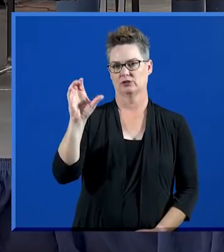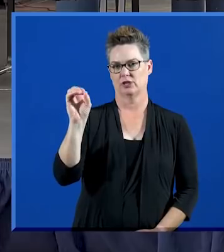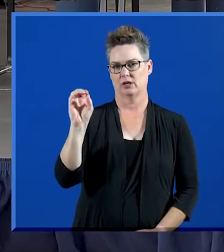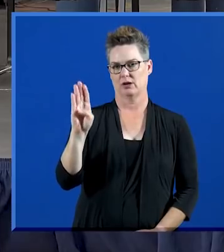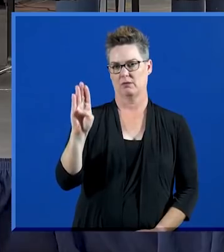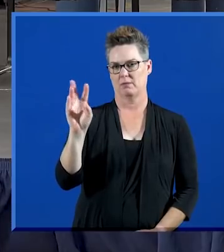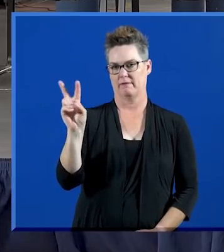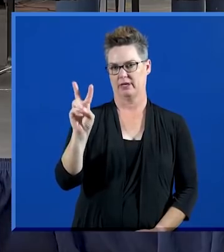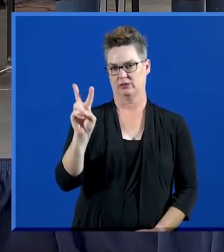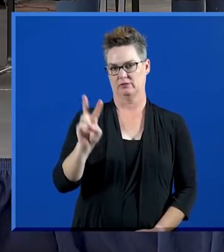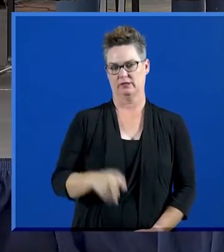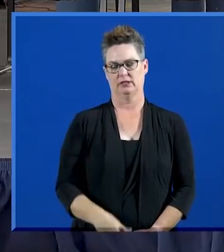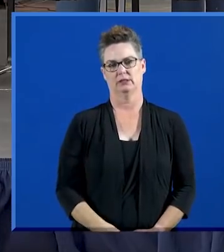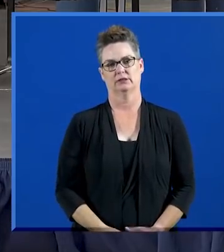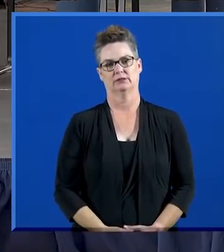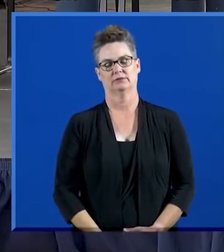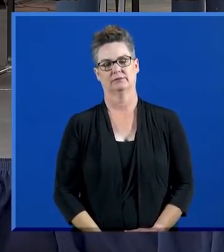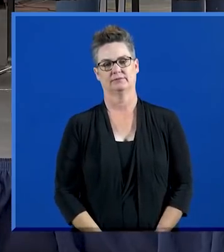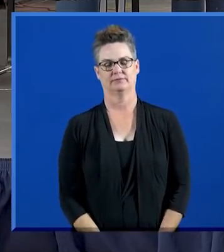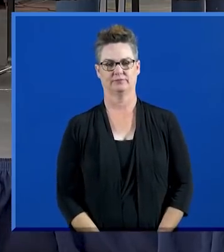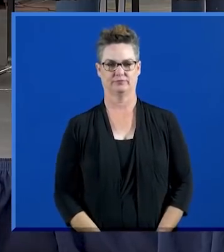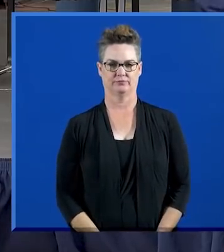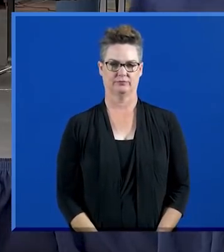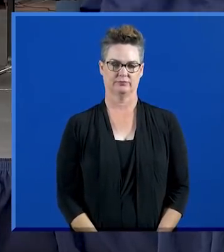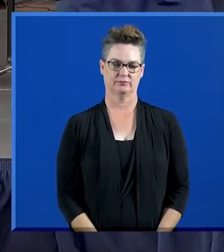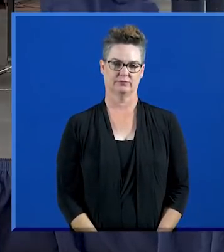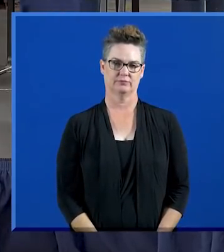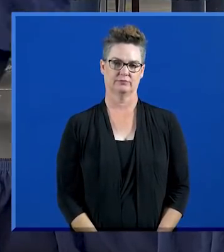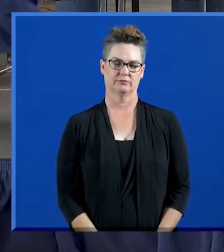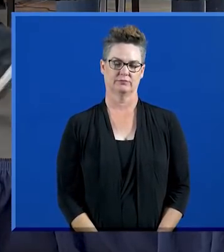Jacob Van der Veen.